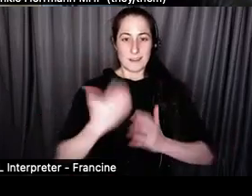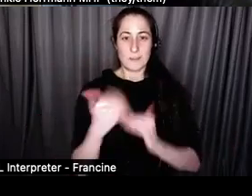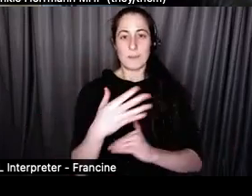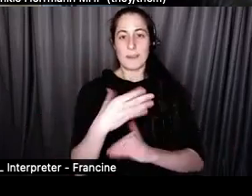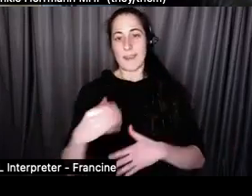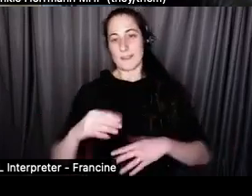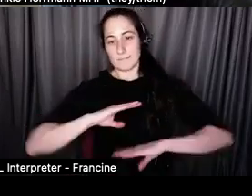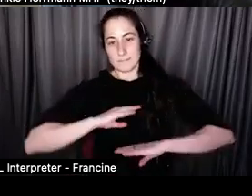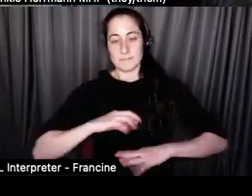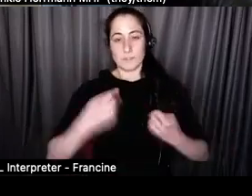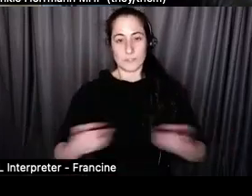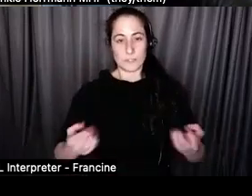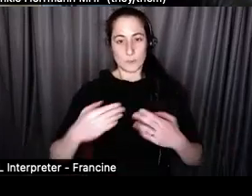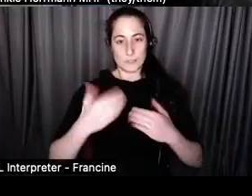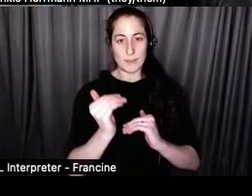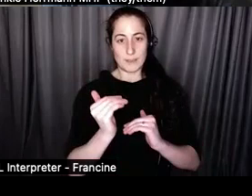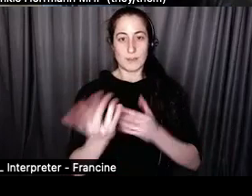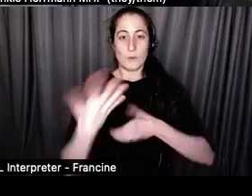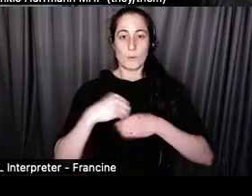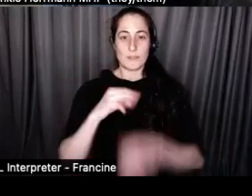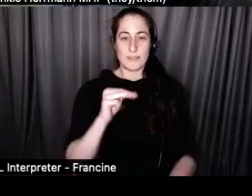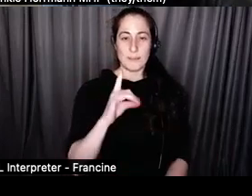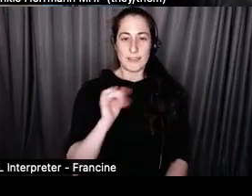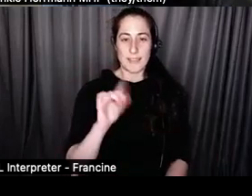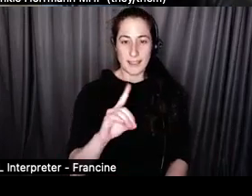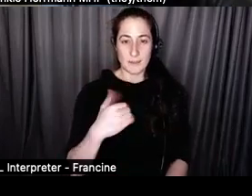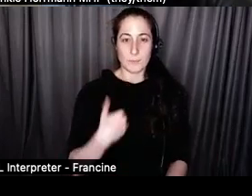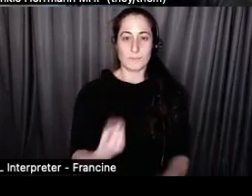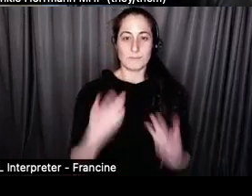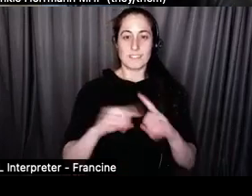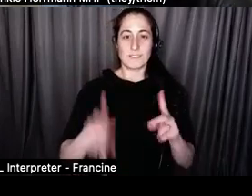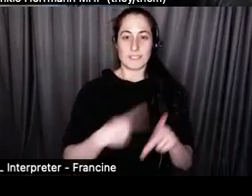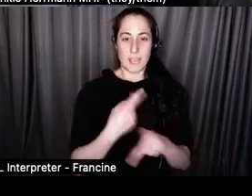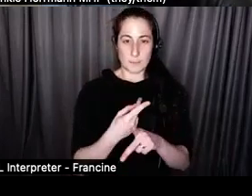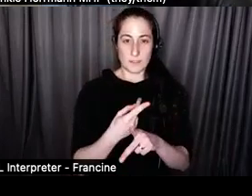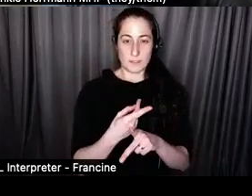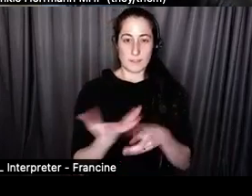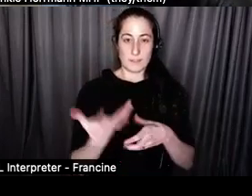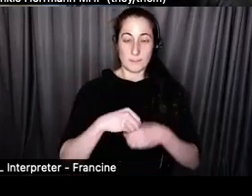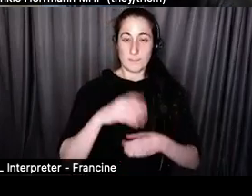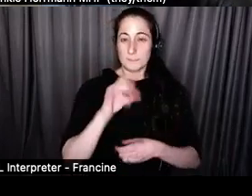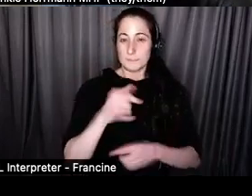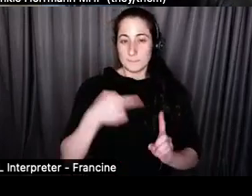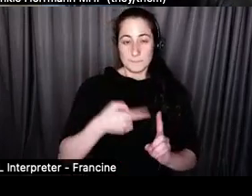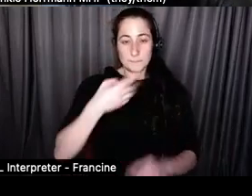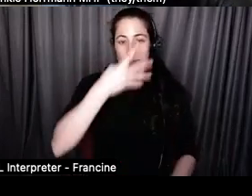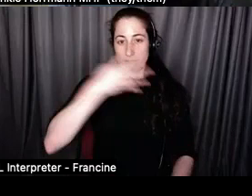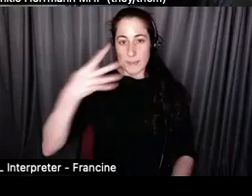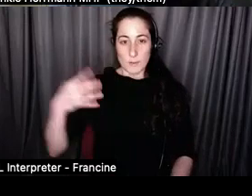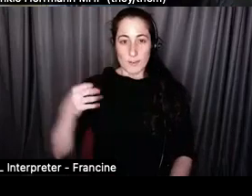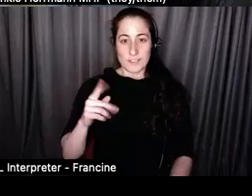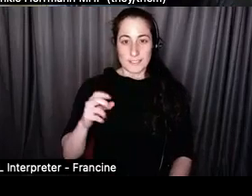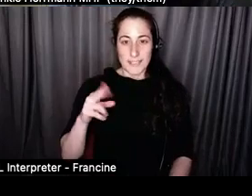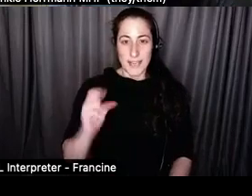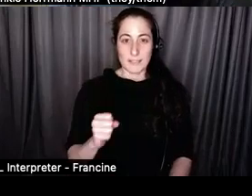limits. Within Medicaid, there's a lot of different kinds of Medicaid. So what the immigration status, income limits,